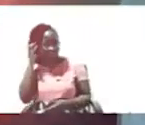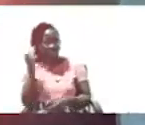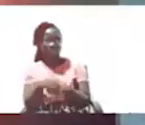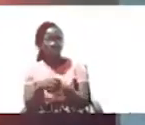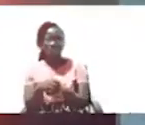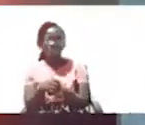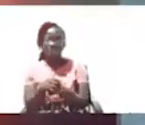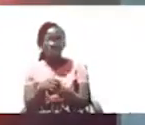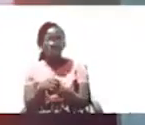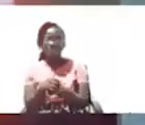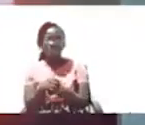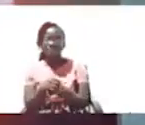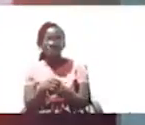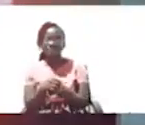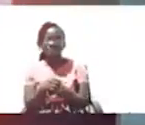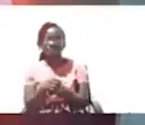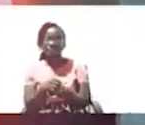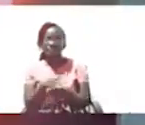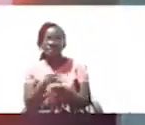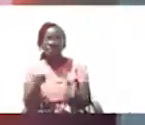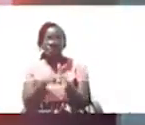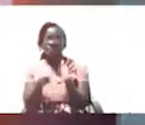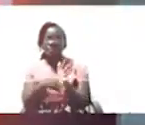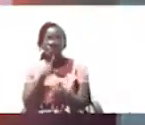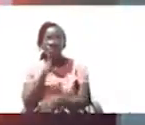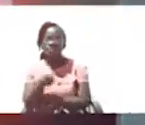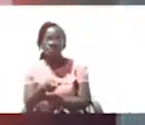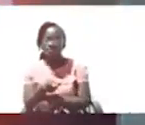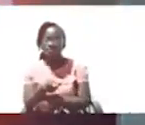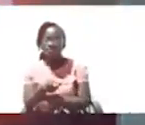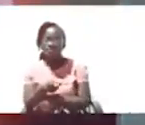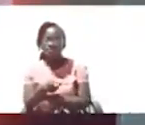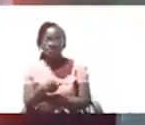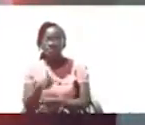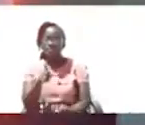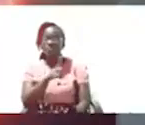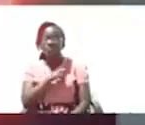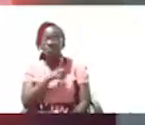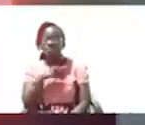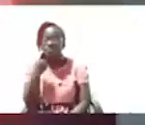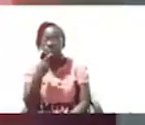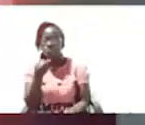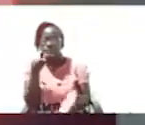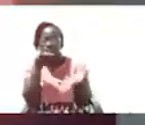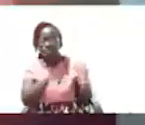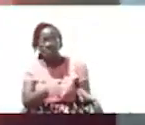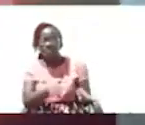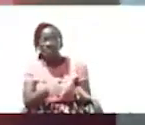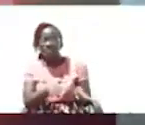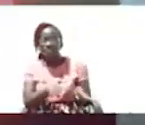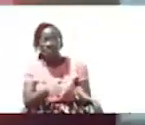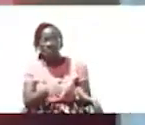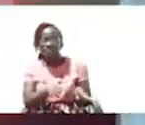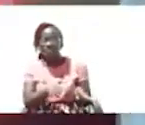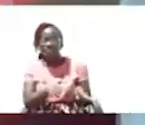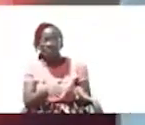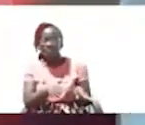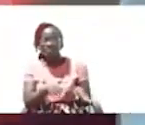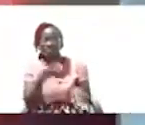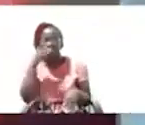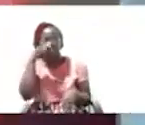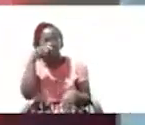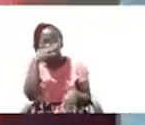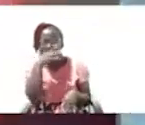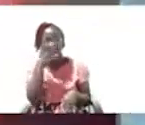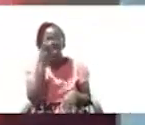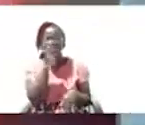Hey, the Bible says. The Bible says. Lazarus our pro. The Lazarus who was rotten. Lazarus our bone. The